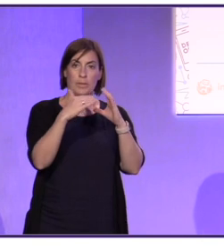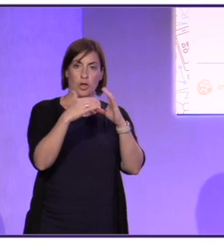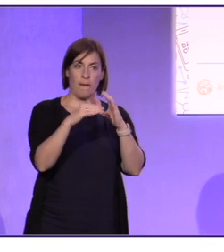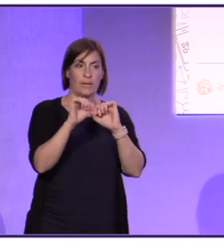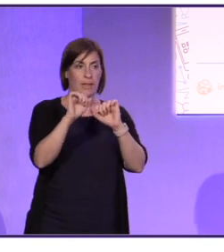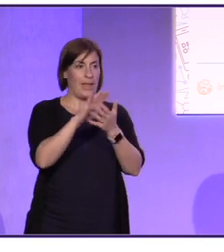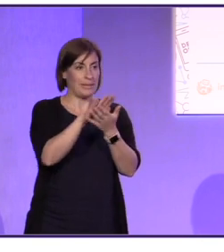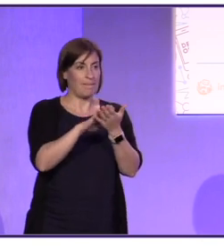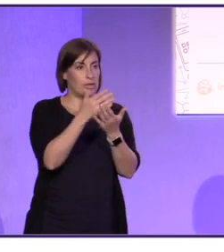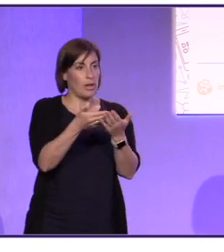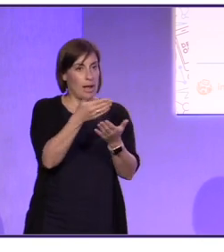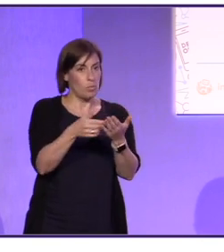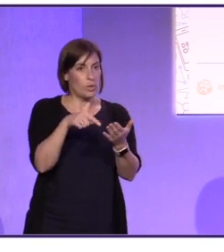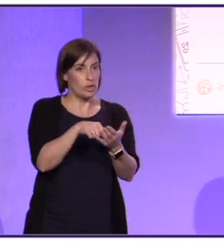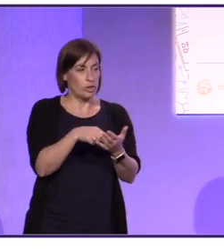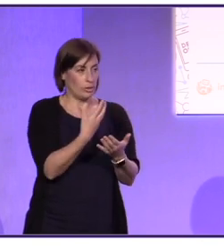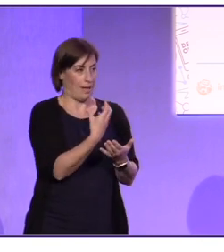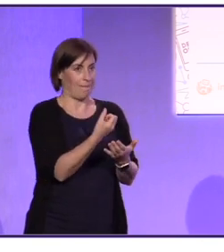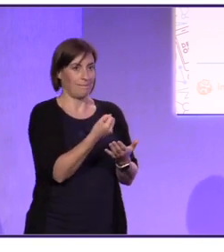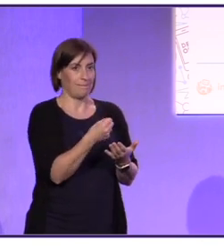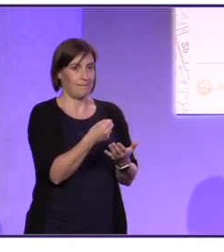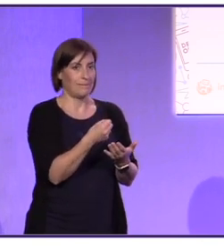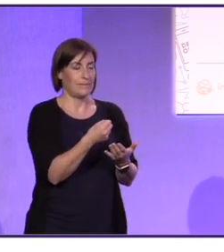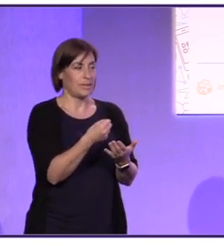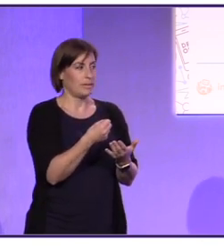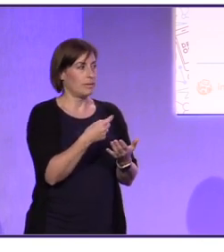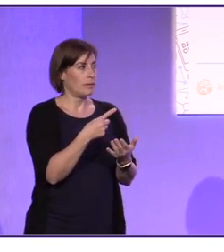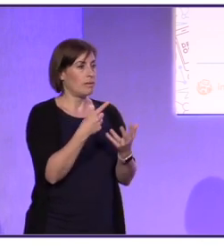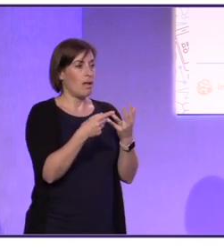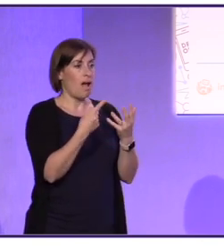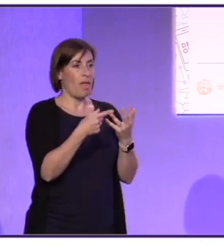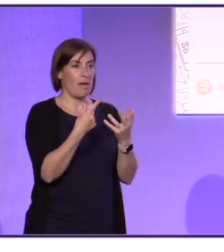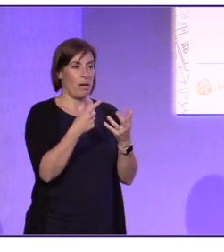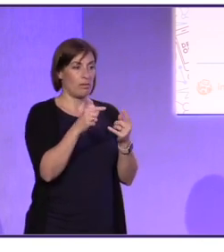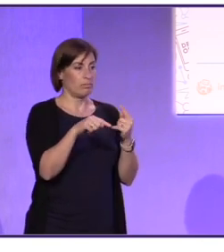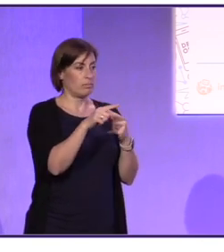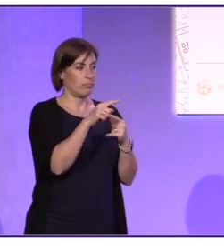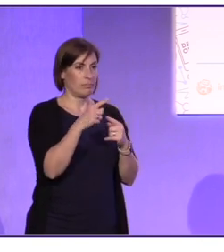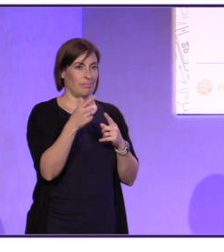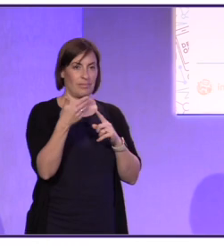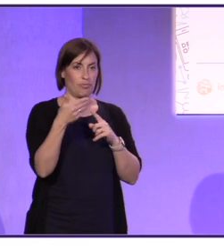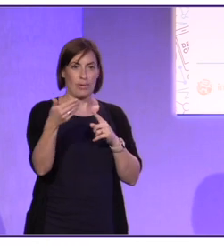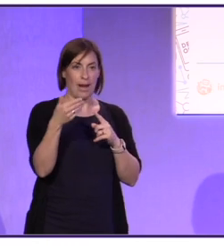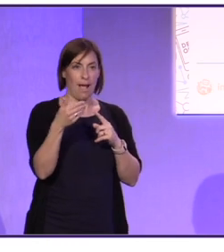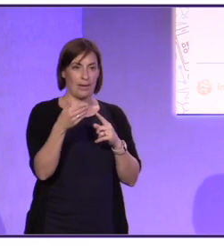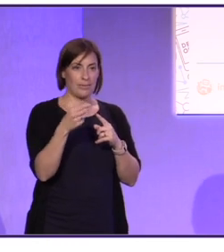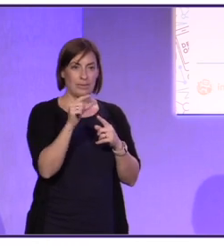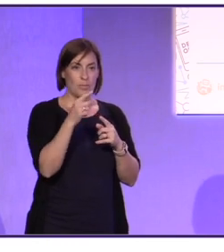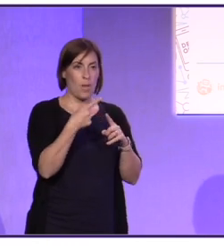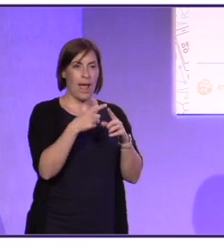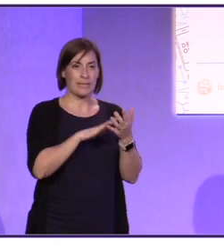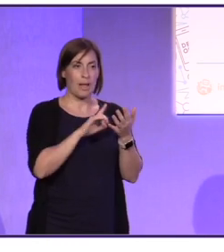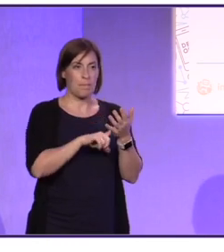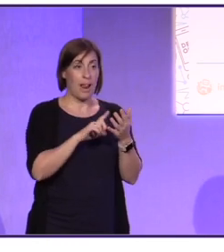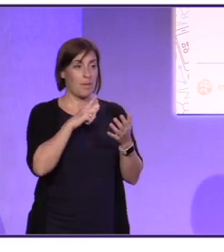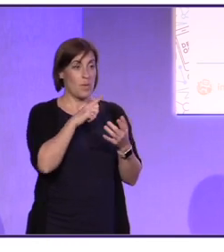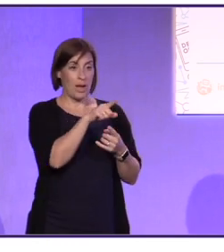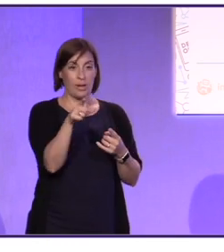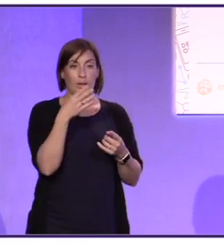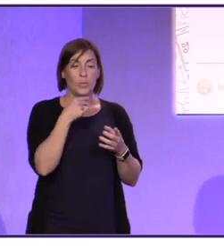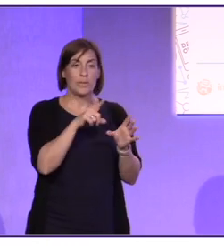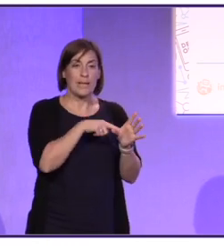And the younger ones don't recognize this piece of XML because these days you all do it in YAML, right?